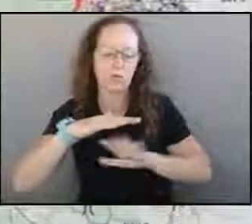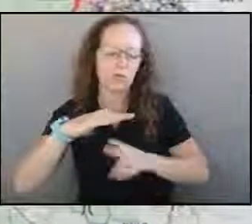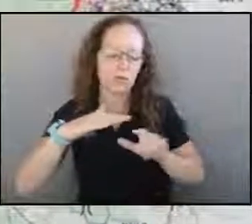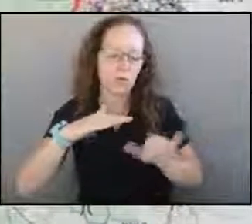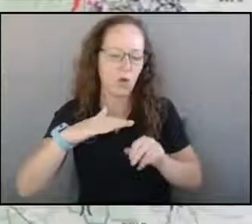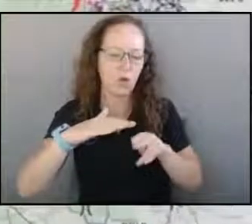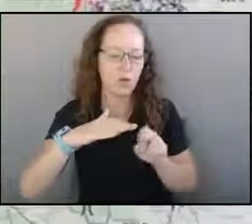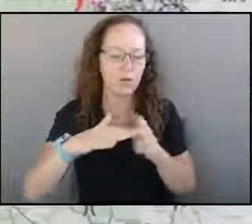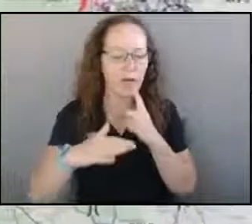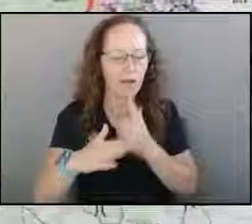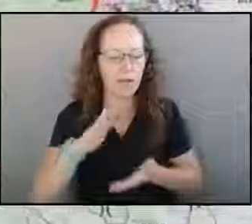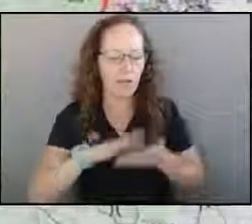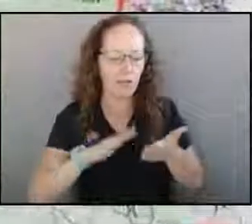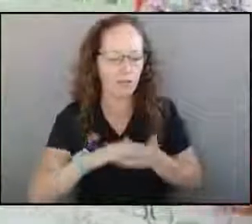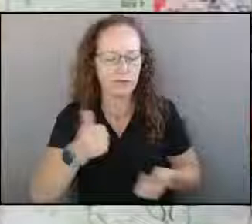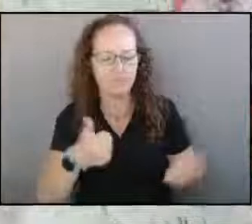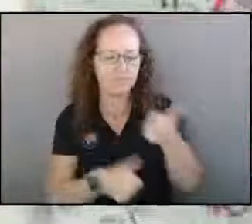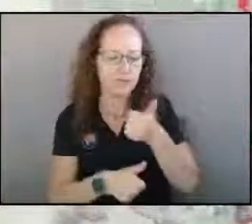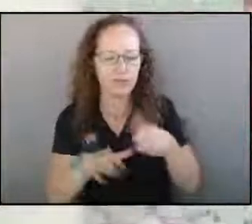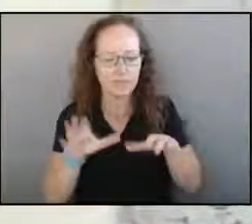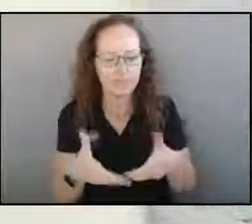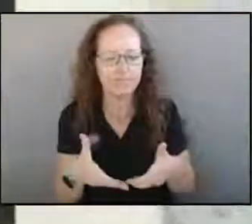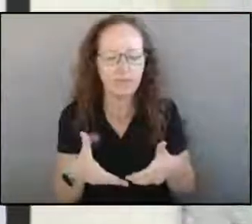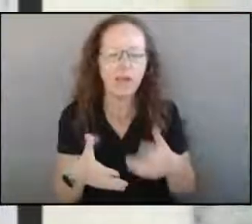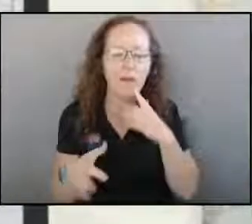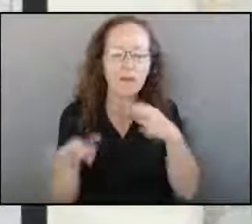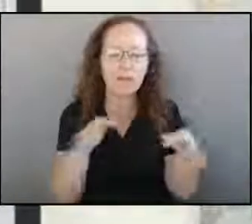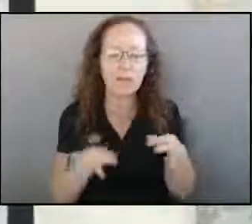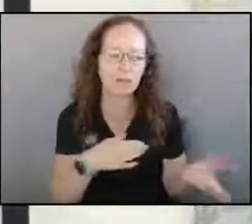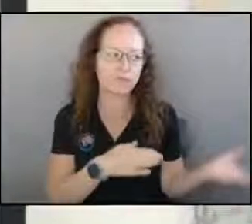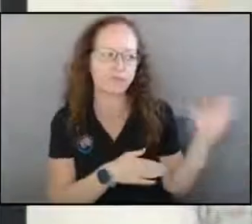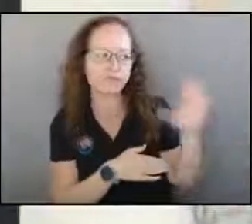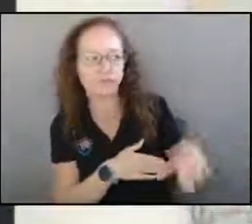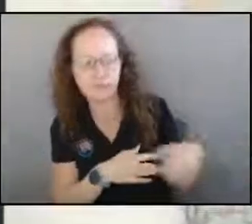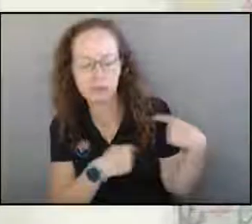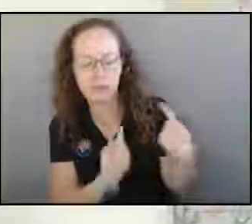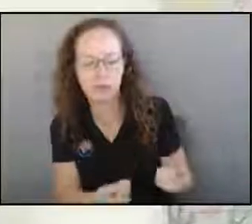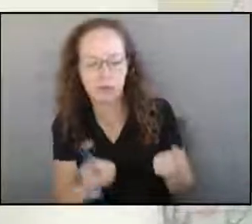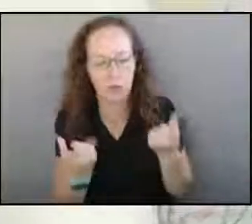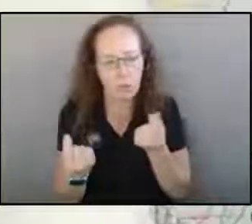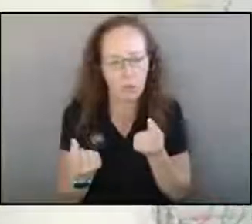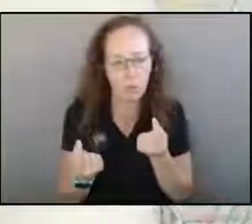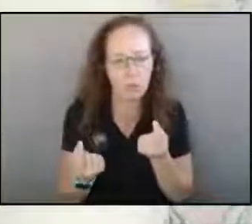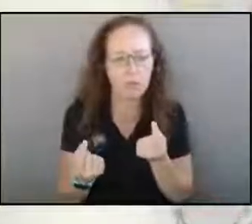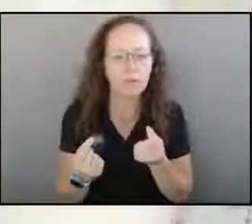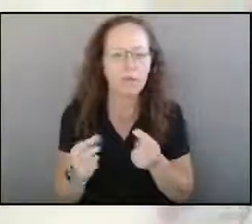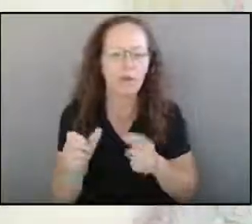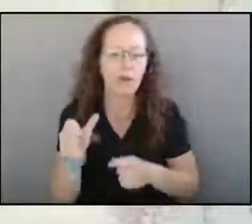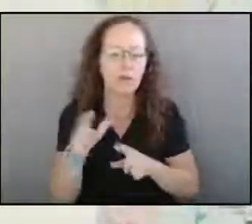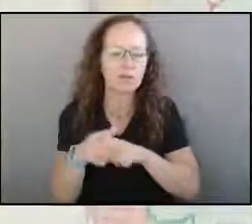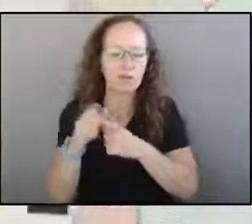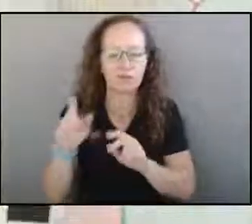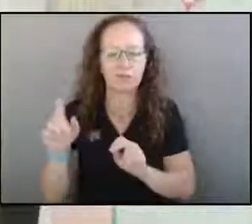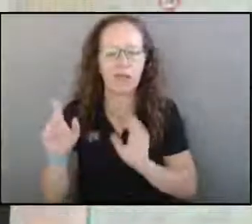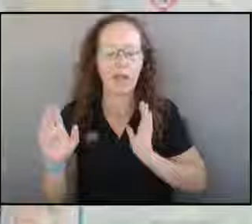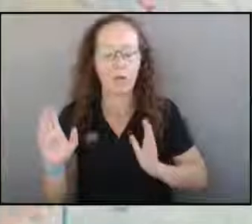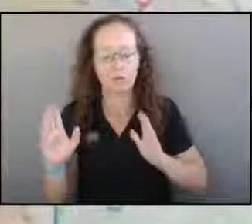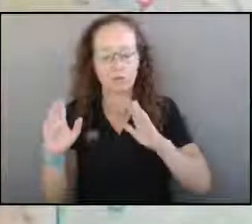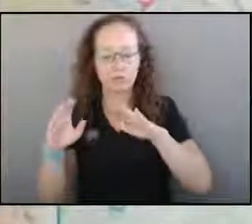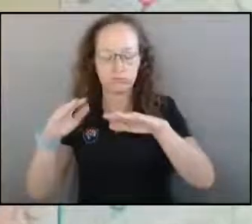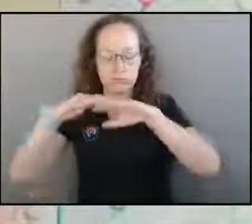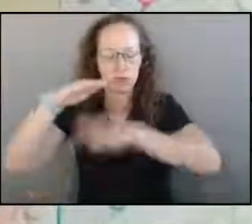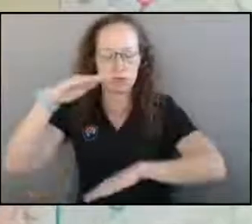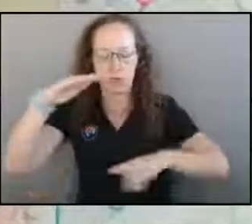today in the zone. So I'll start up on this northwest corner of our zone